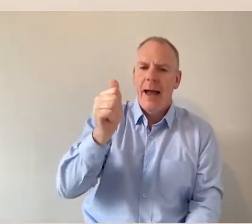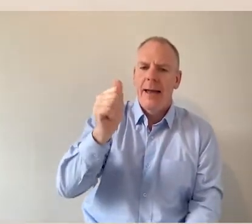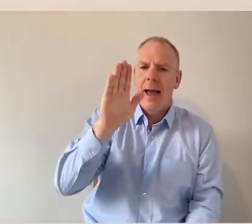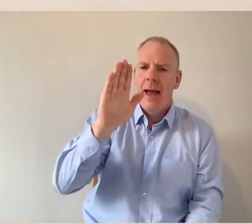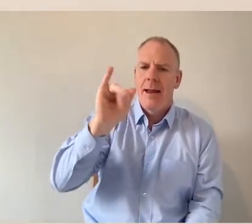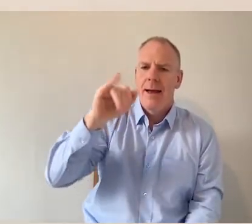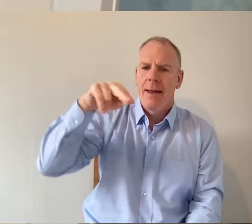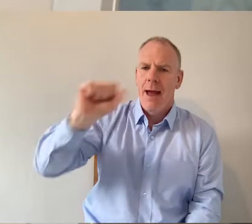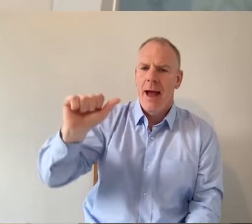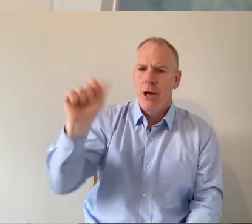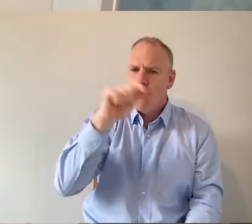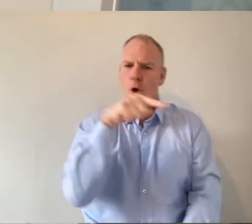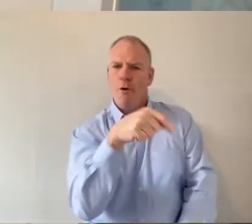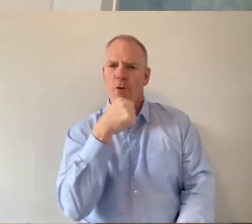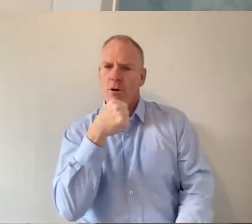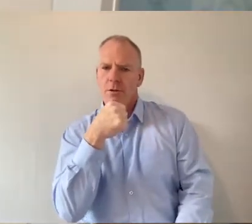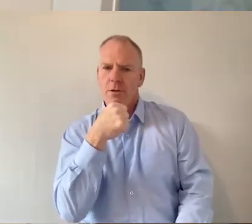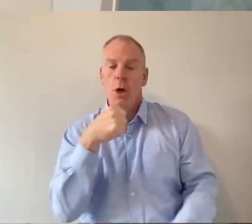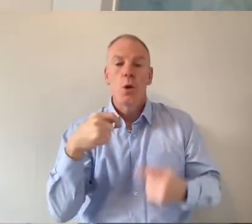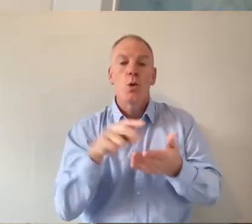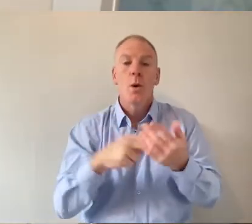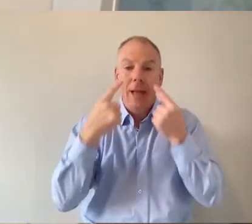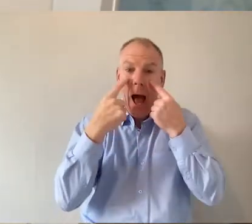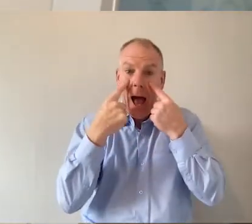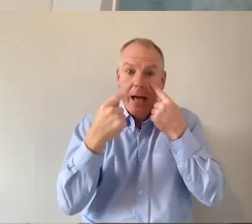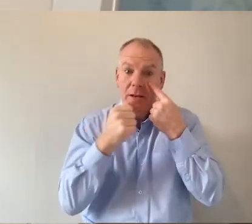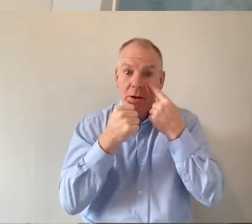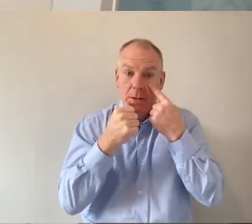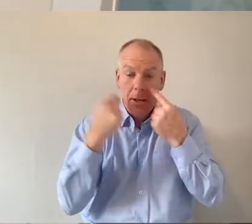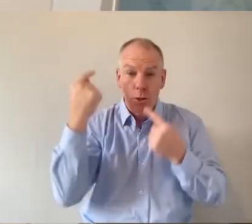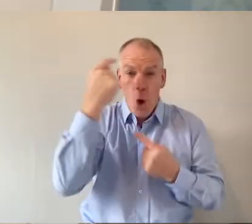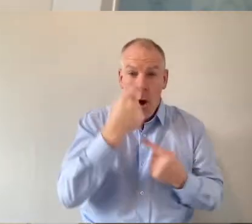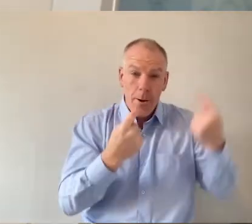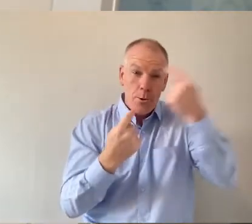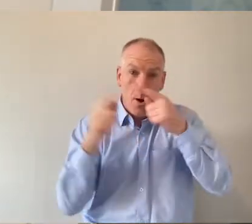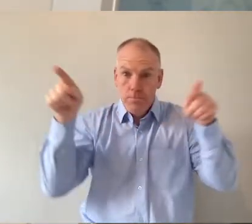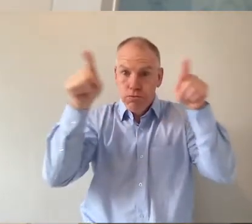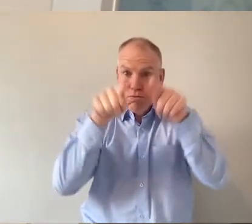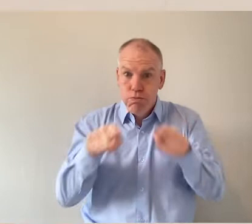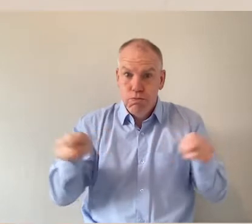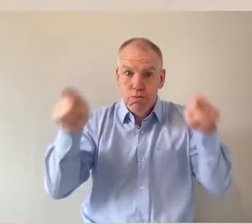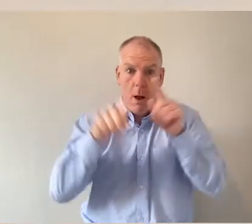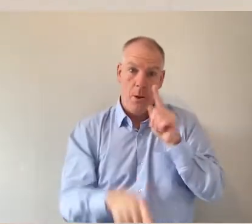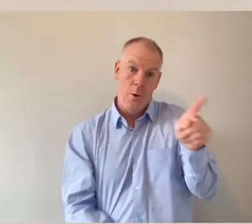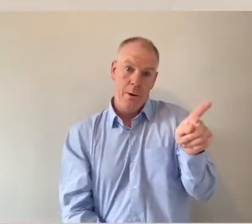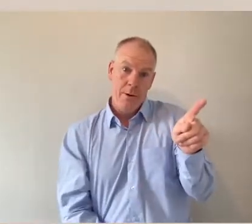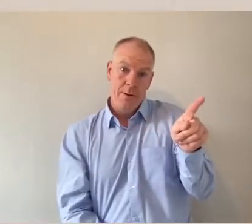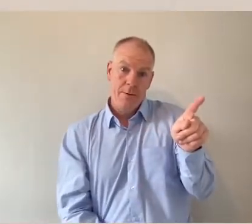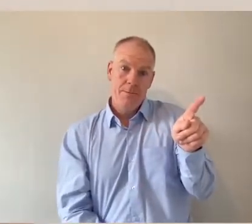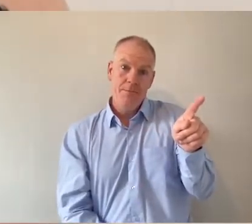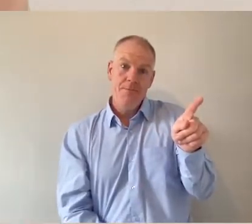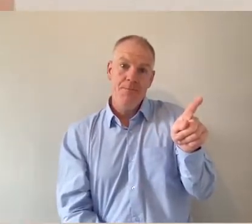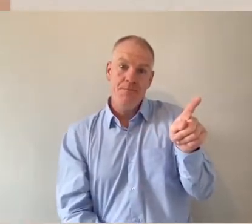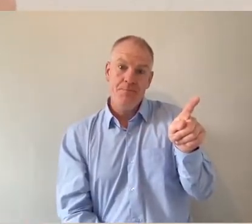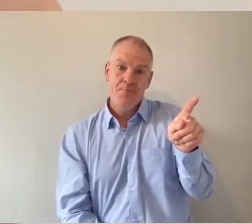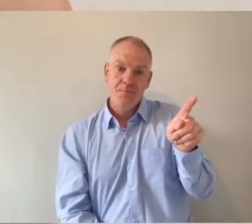okay? So we're going to start drawing Alina with her eyes. We're going to do two big circles for her eyes. One big